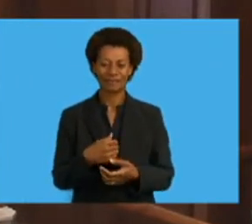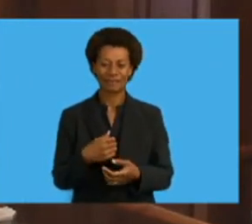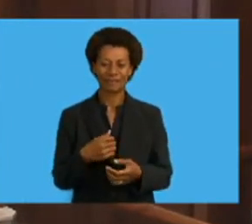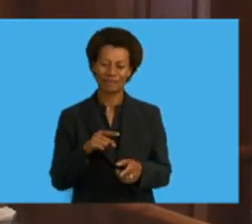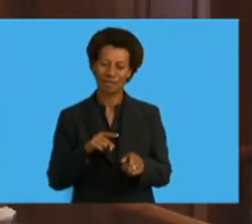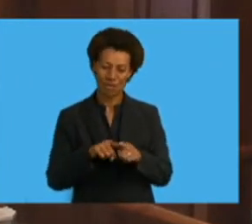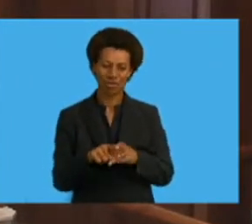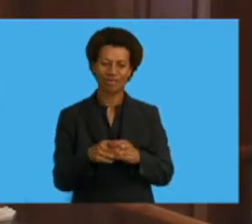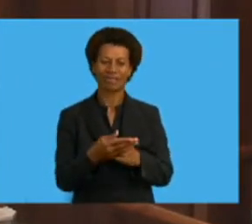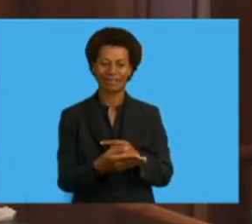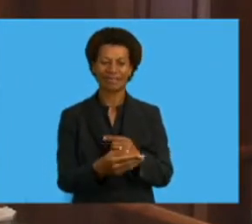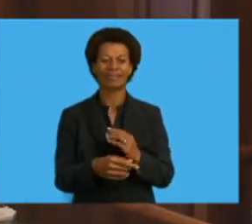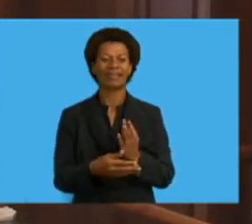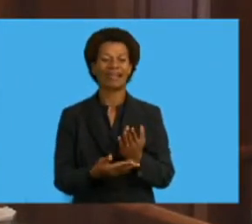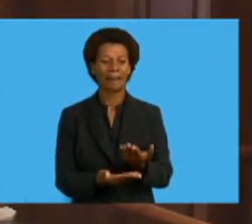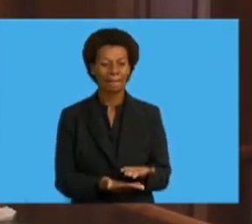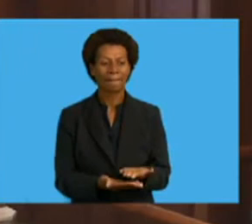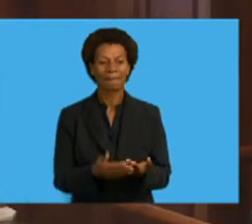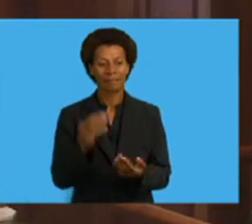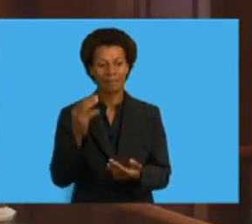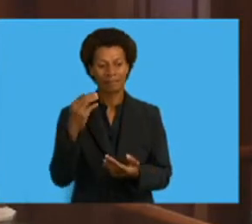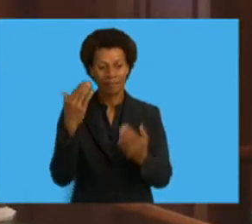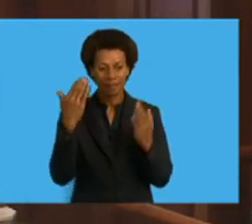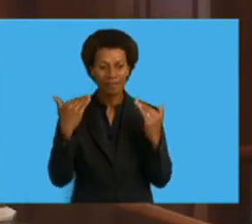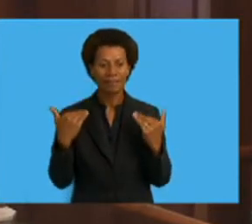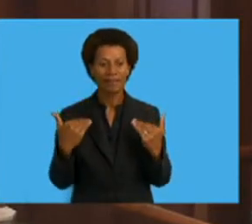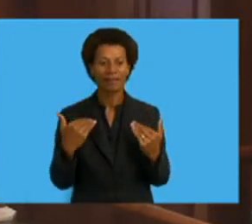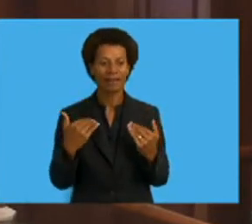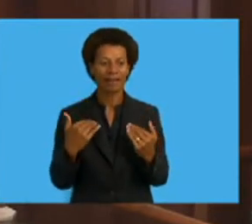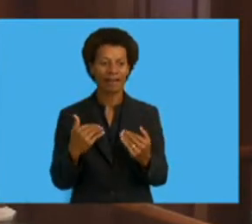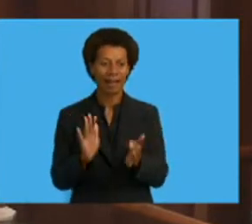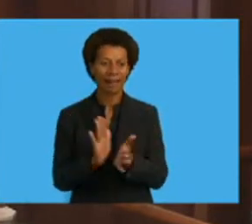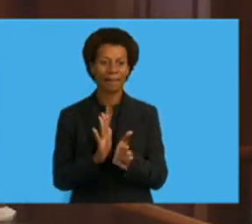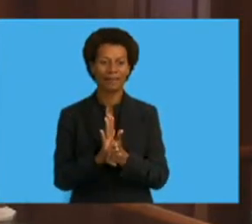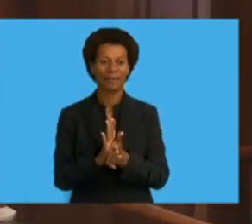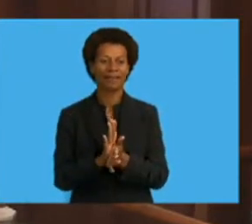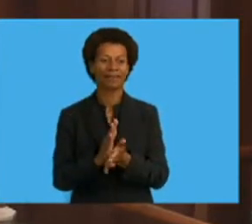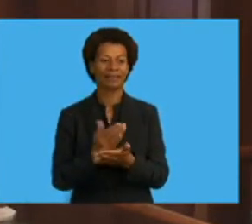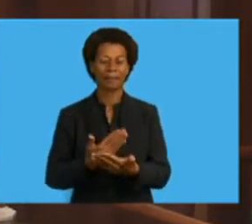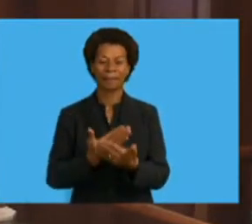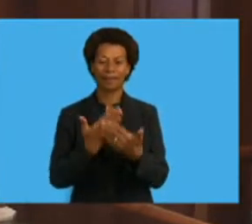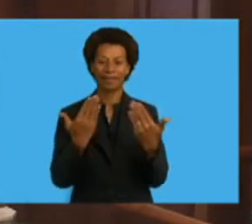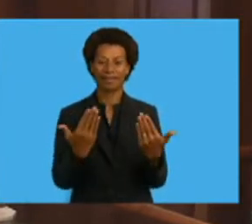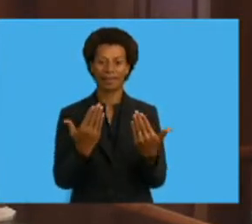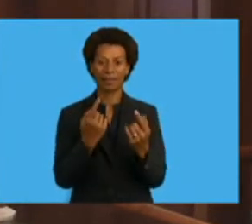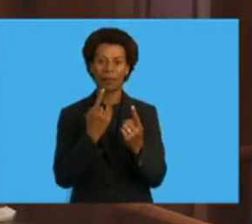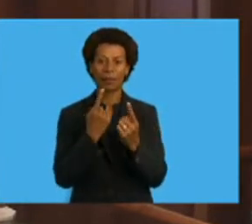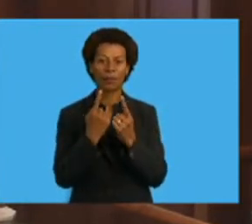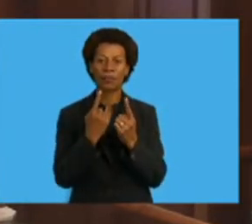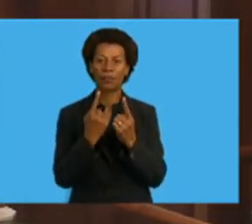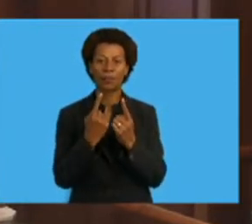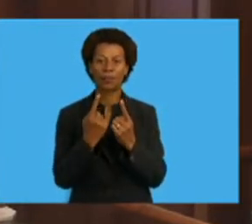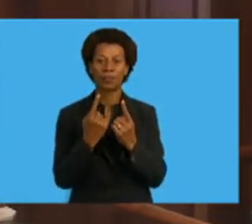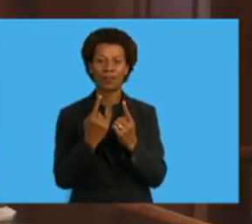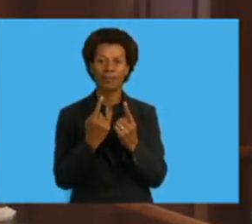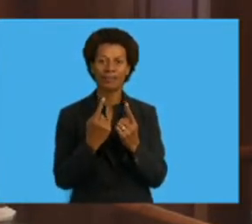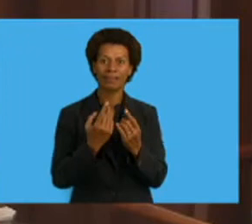But also, Madam Speaker, we also want to wish him a happy birthday. He celebrated his birthday last